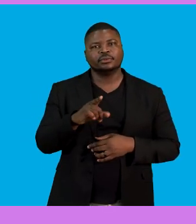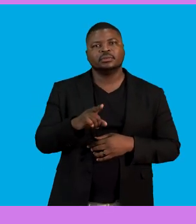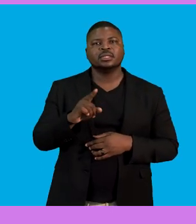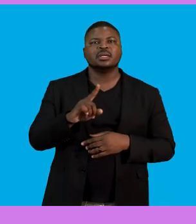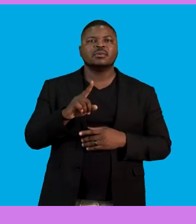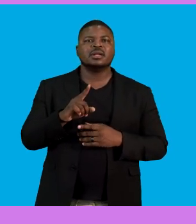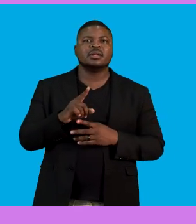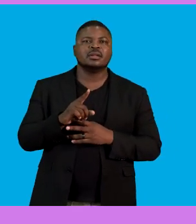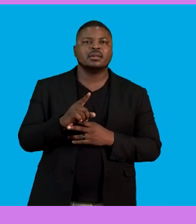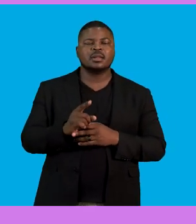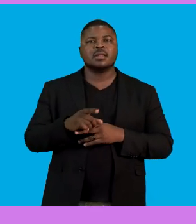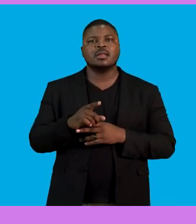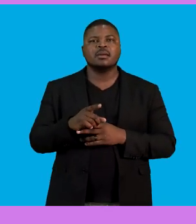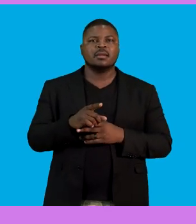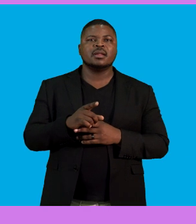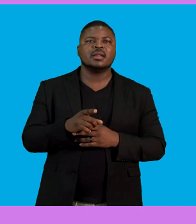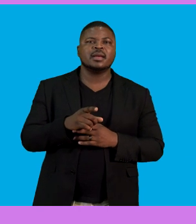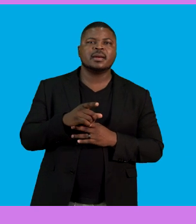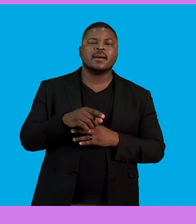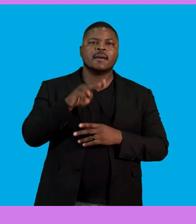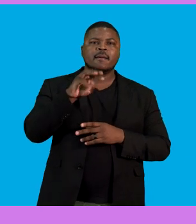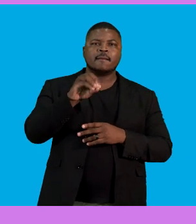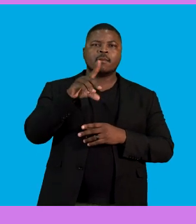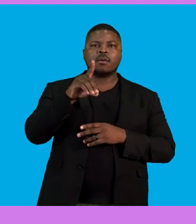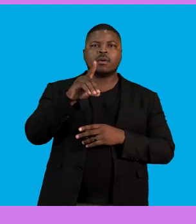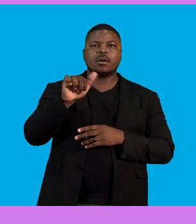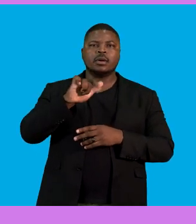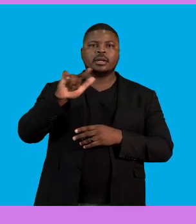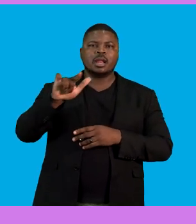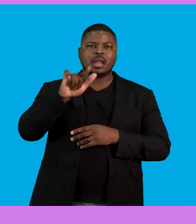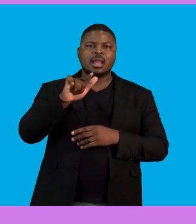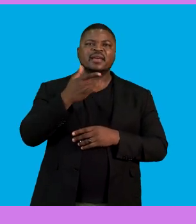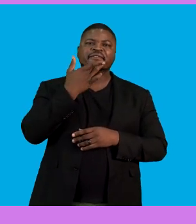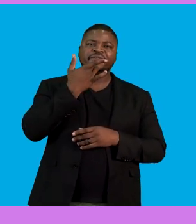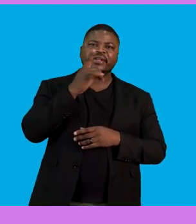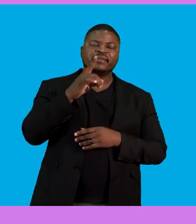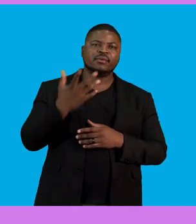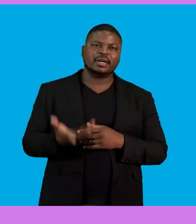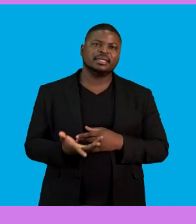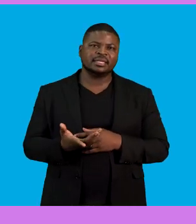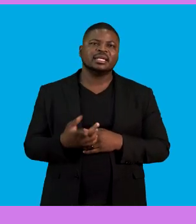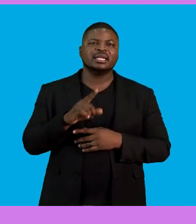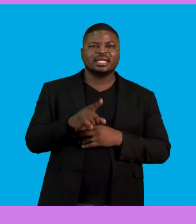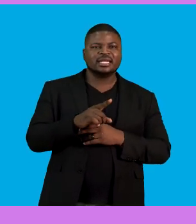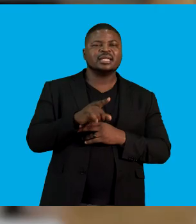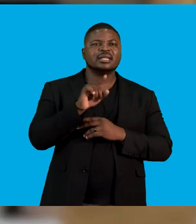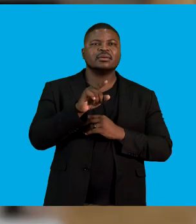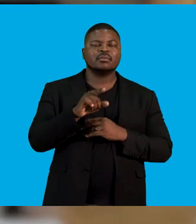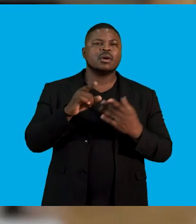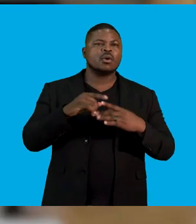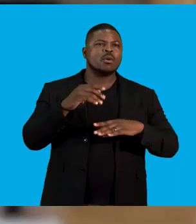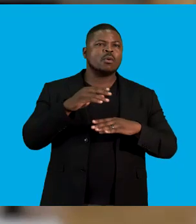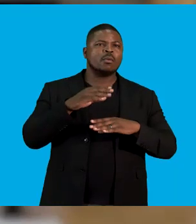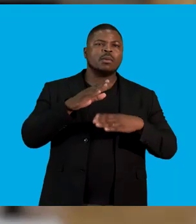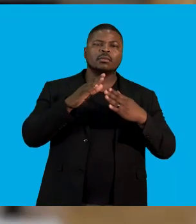Question 2, what is the modal flavor? Modal is from the word mode, which means that it is the frequency